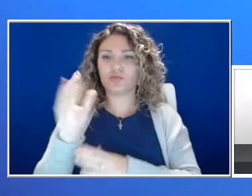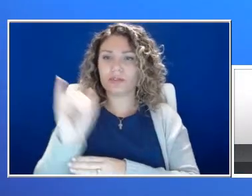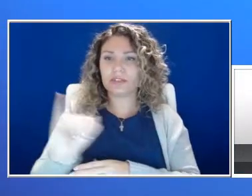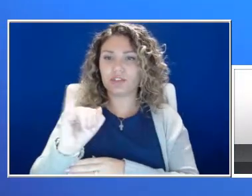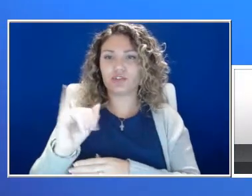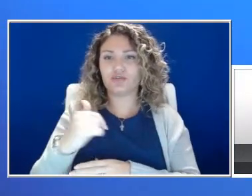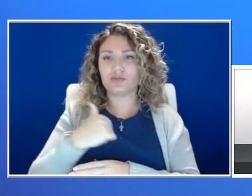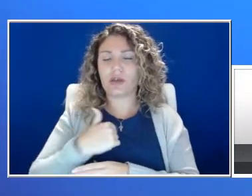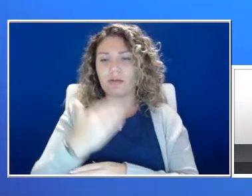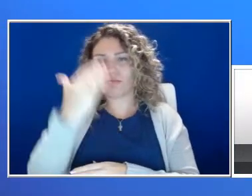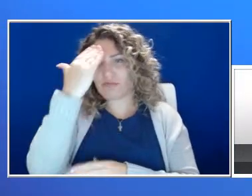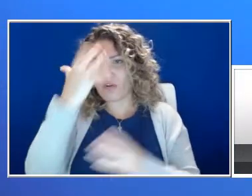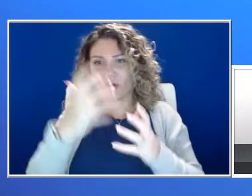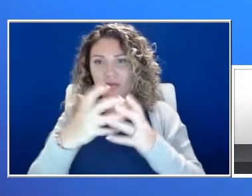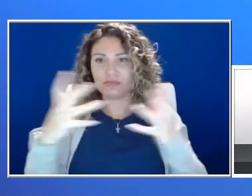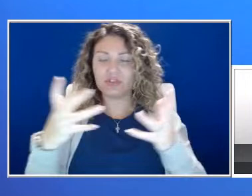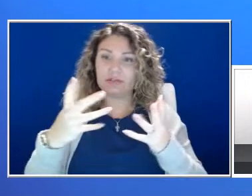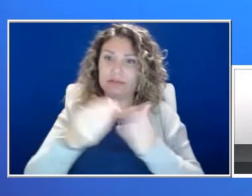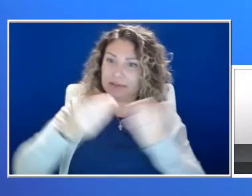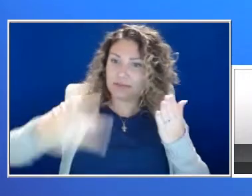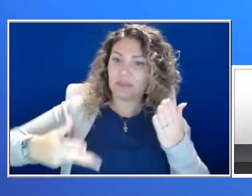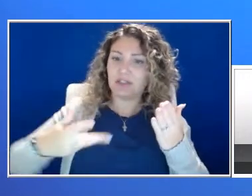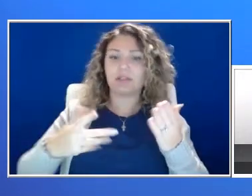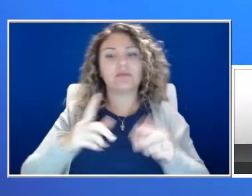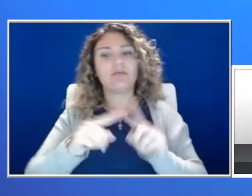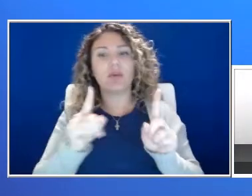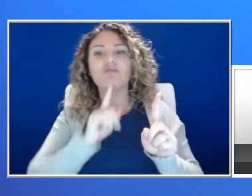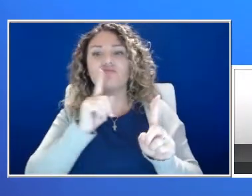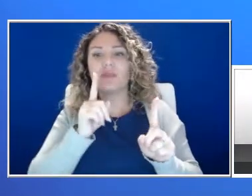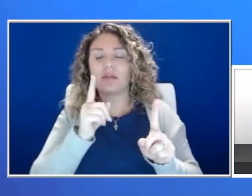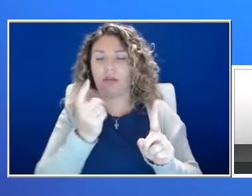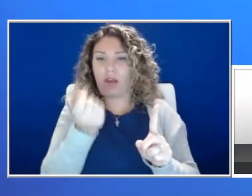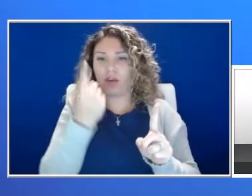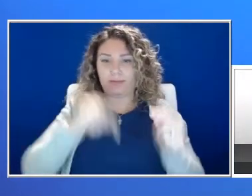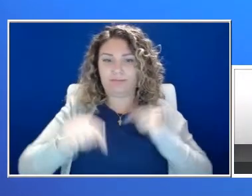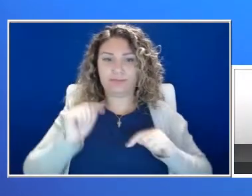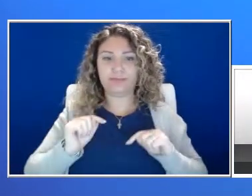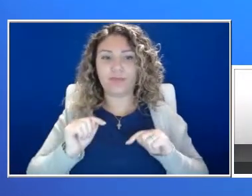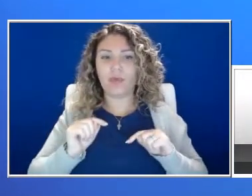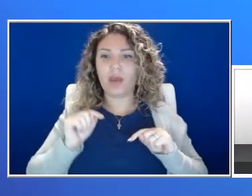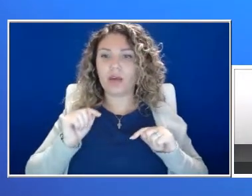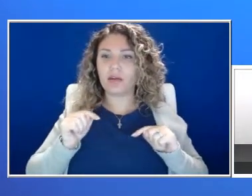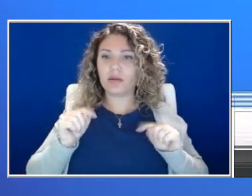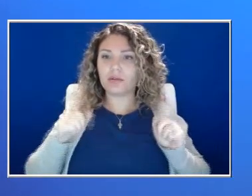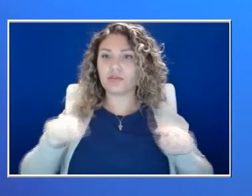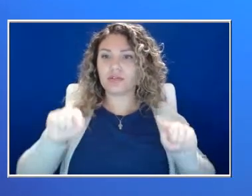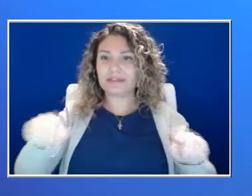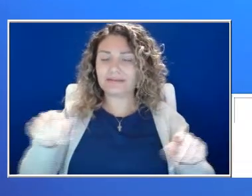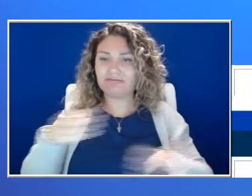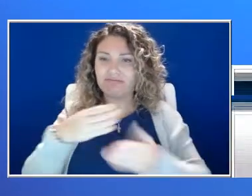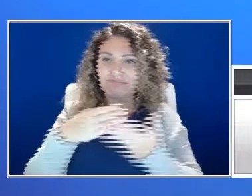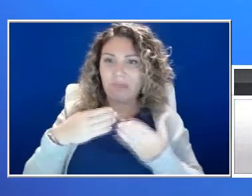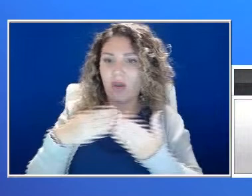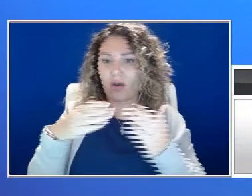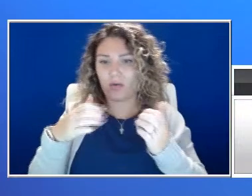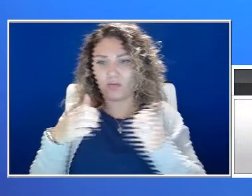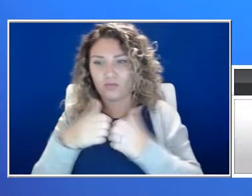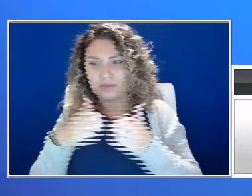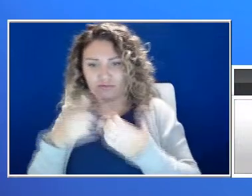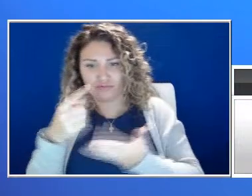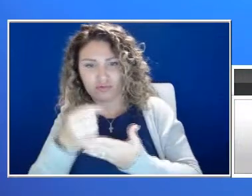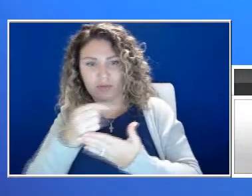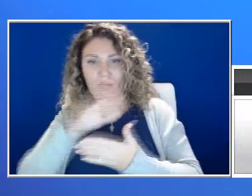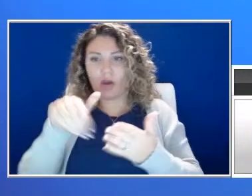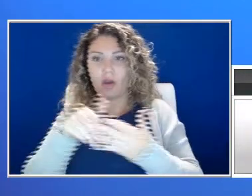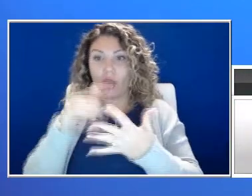much is expensive, but we have to really understand and go backward, you know, in this stage of myeloma treatment, and as Dr. McGurk knows about all the options,